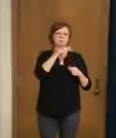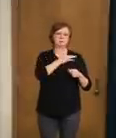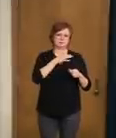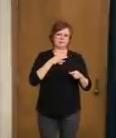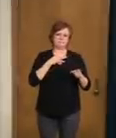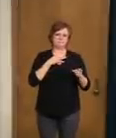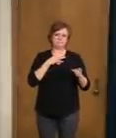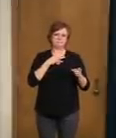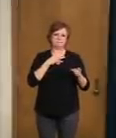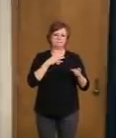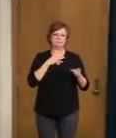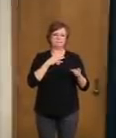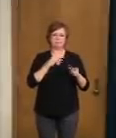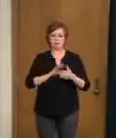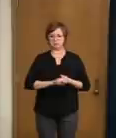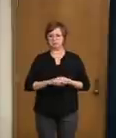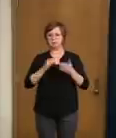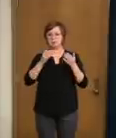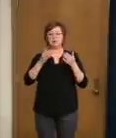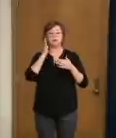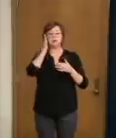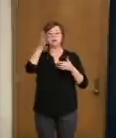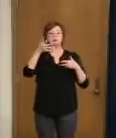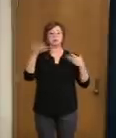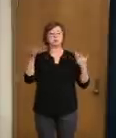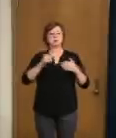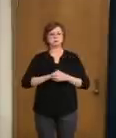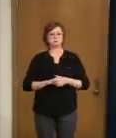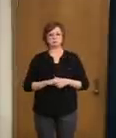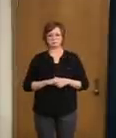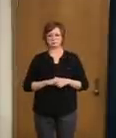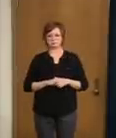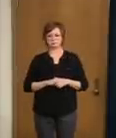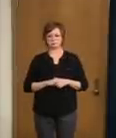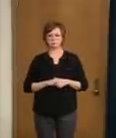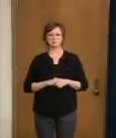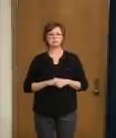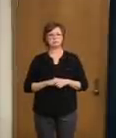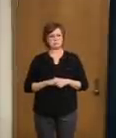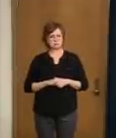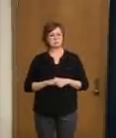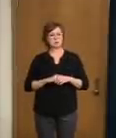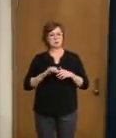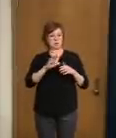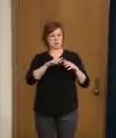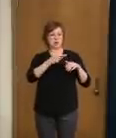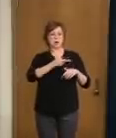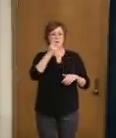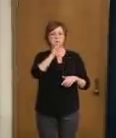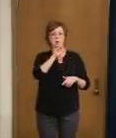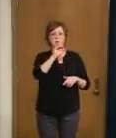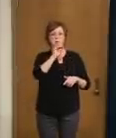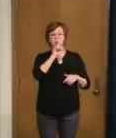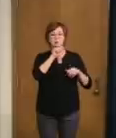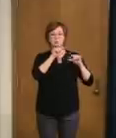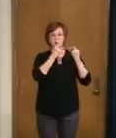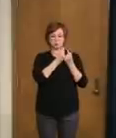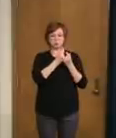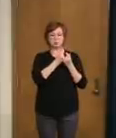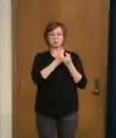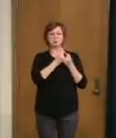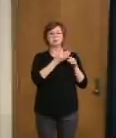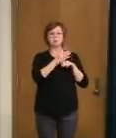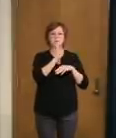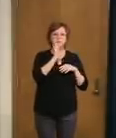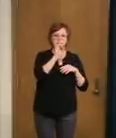Key next steps. We will continue the rollout of vaccines to those priority sequence populations, many of